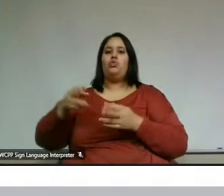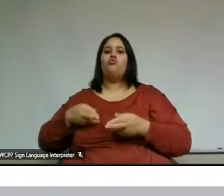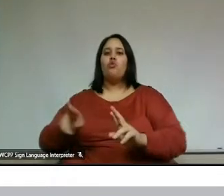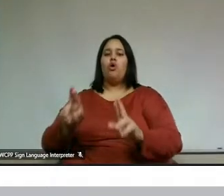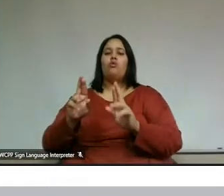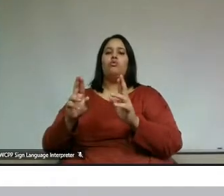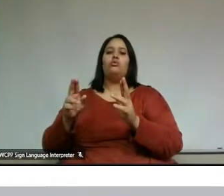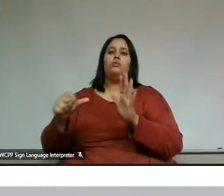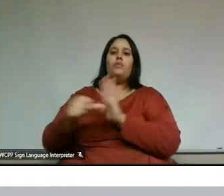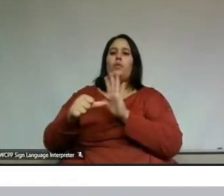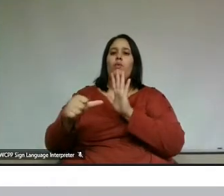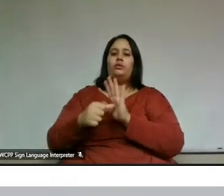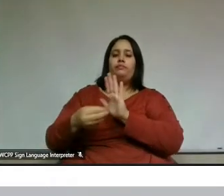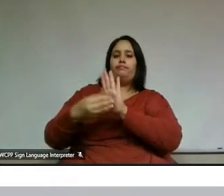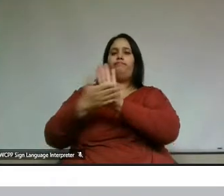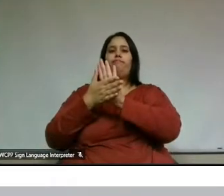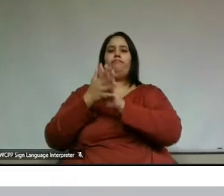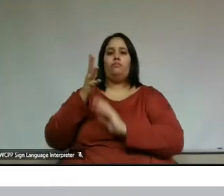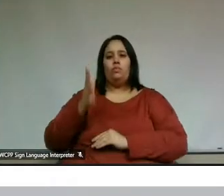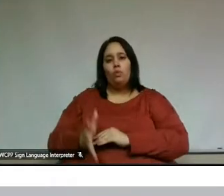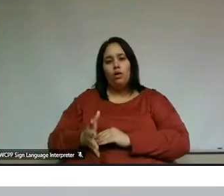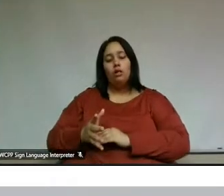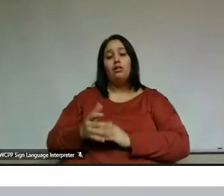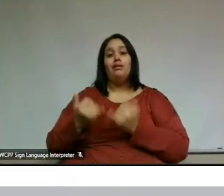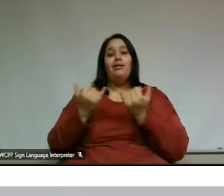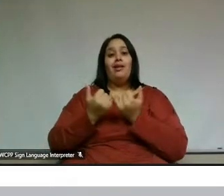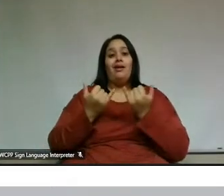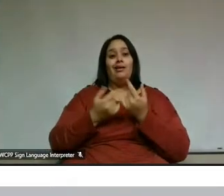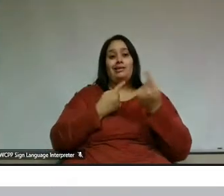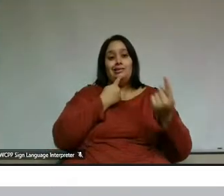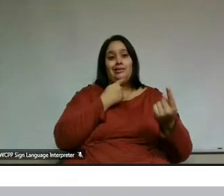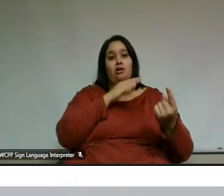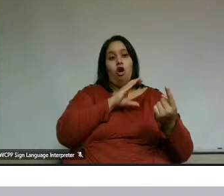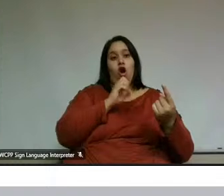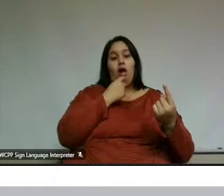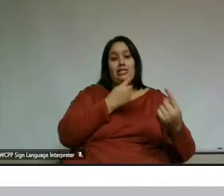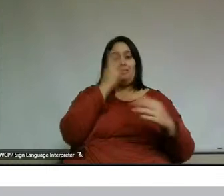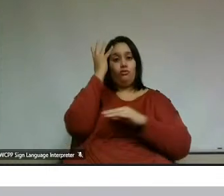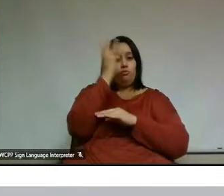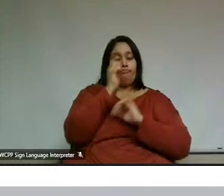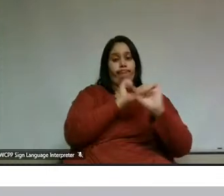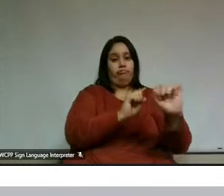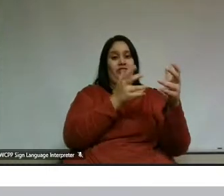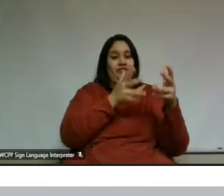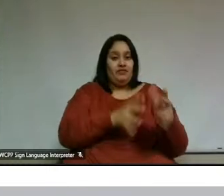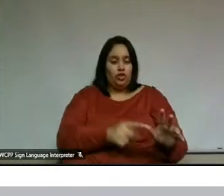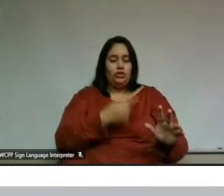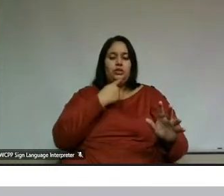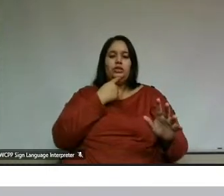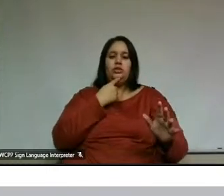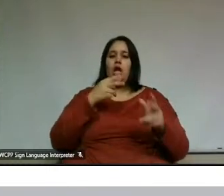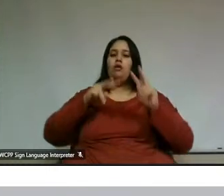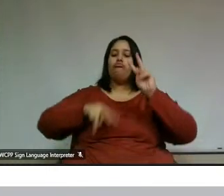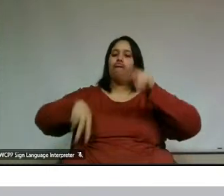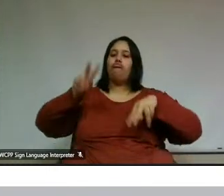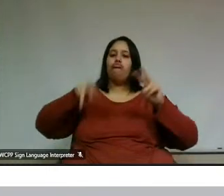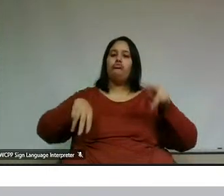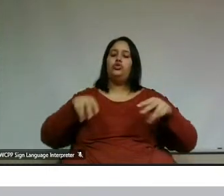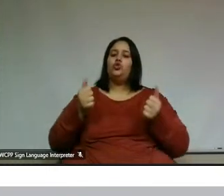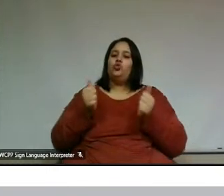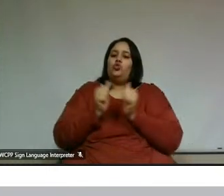And there's a later process which Carl mentioned in his discussion, in his presentation, about the joint assessment process, which